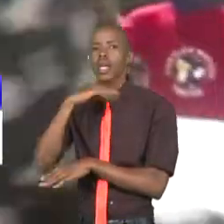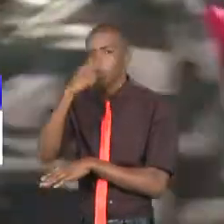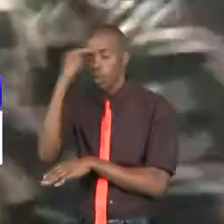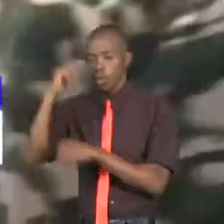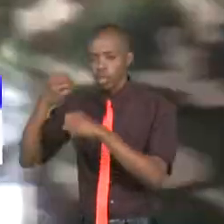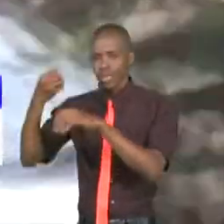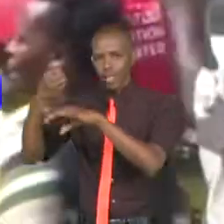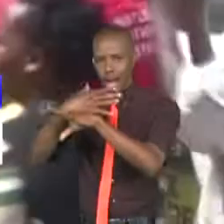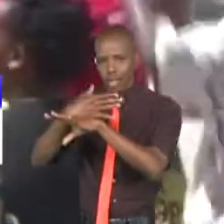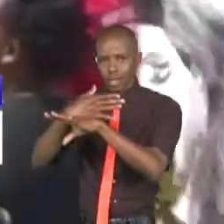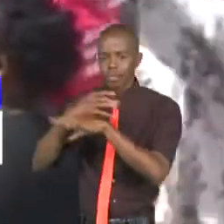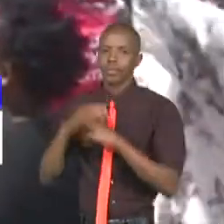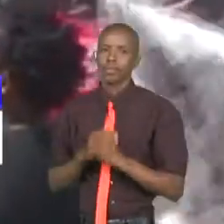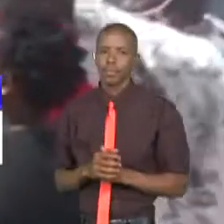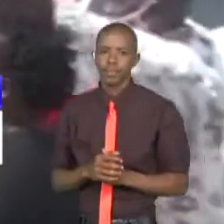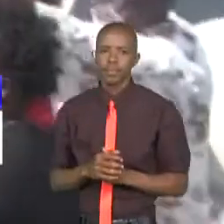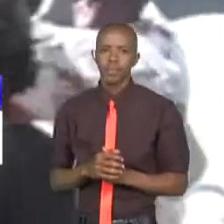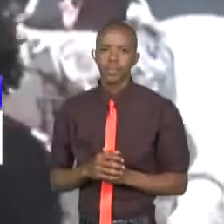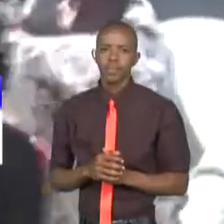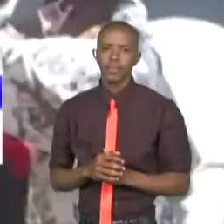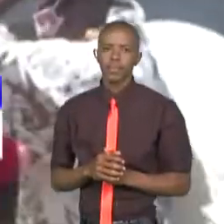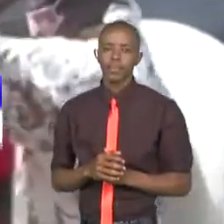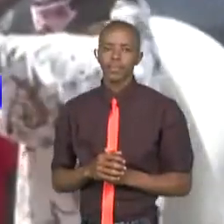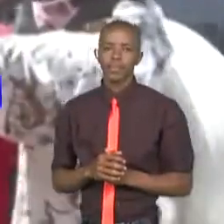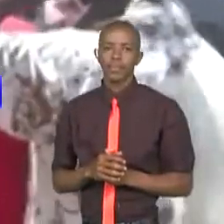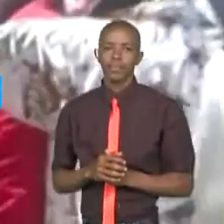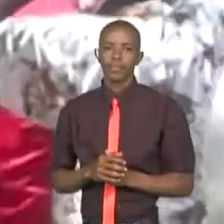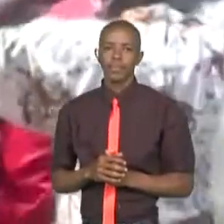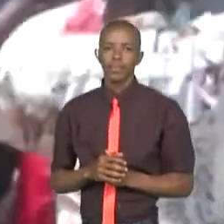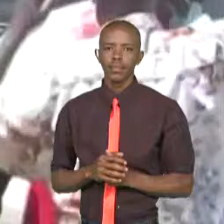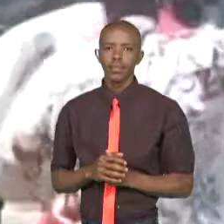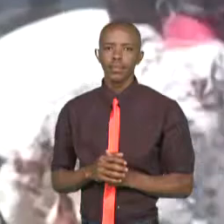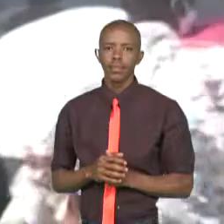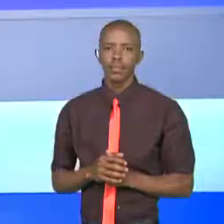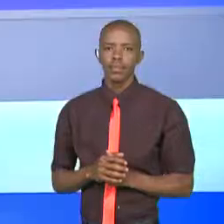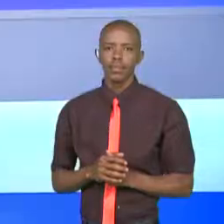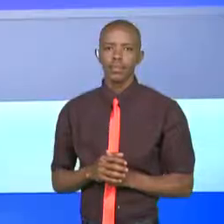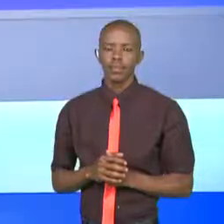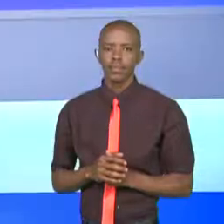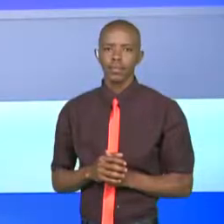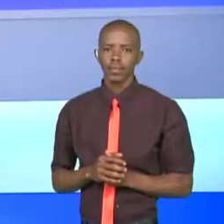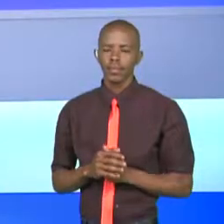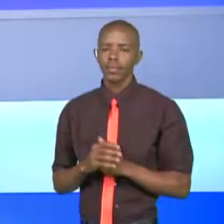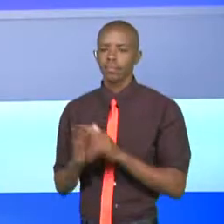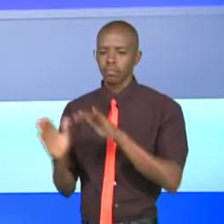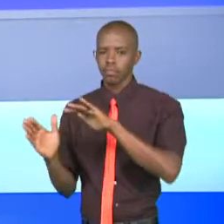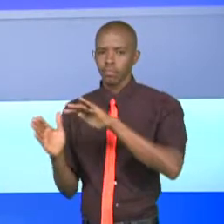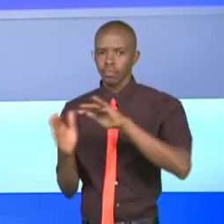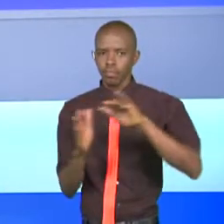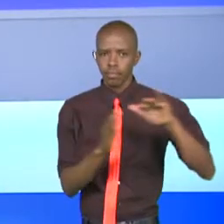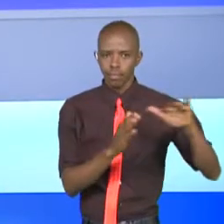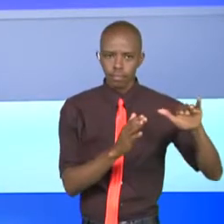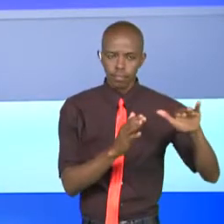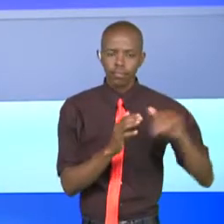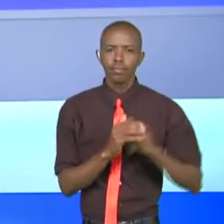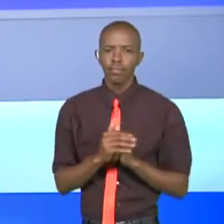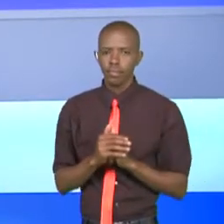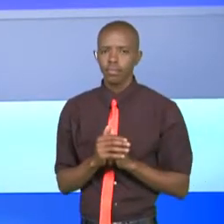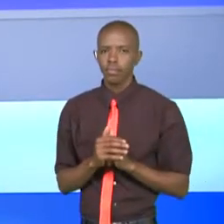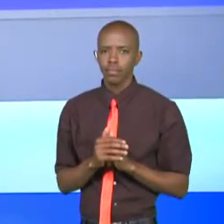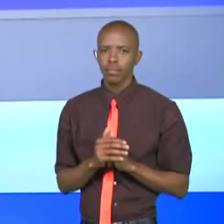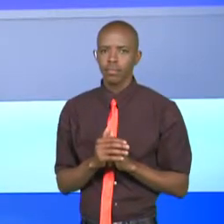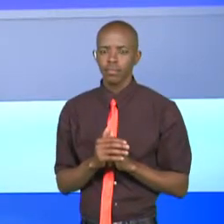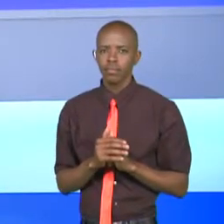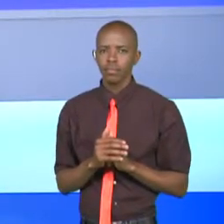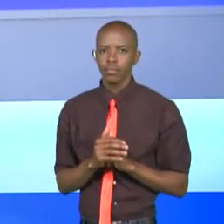cancer early this year. Majibu Kizao for Switch TV. Thank you, Majibu Kitsao. Elsewhere, crime cases